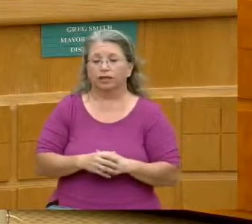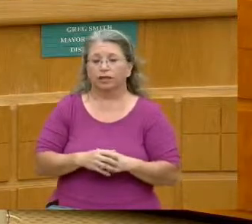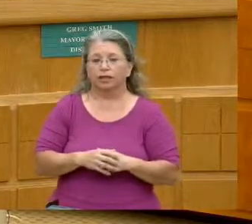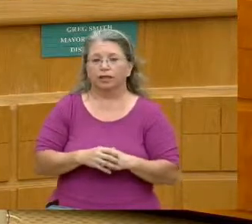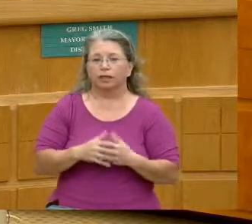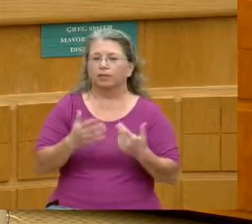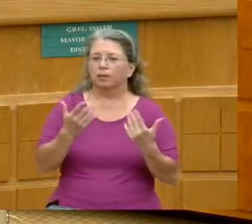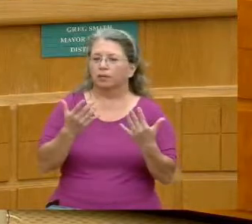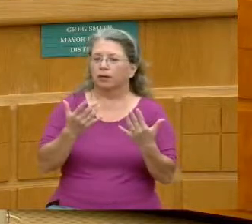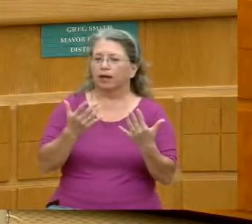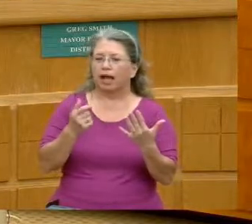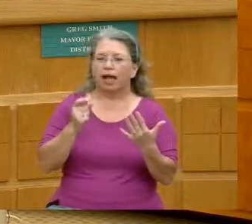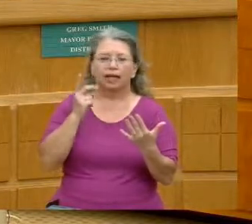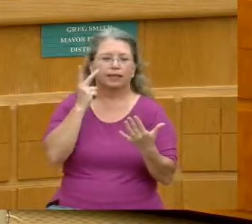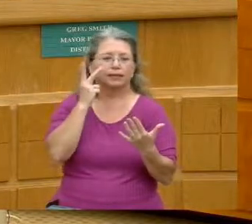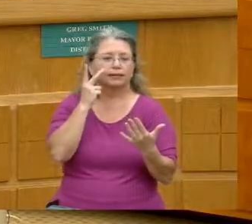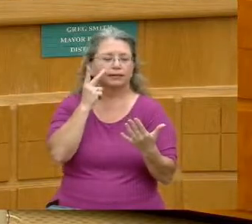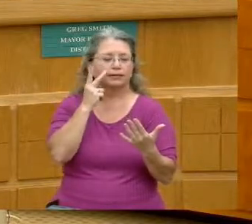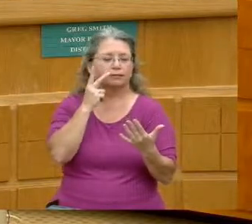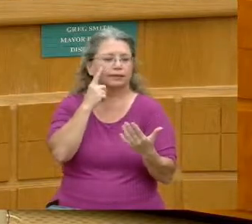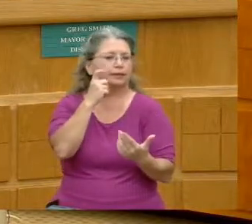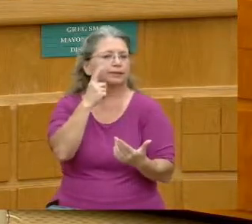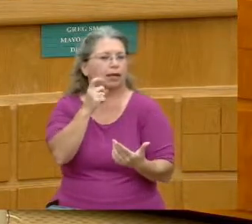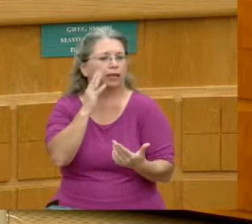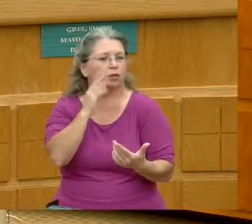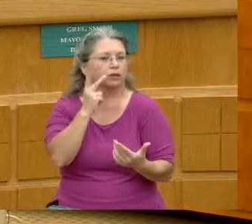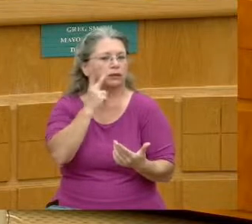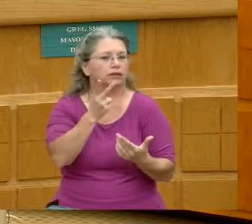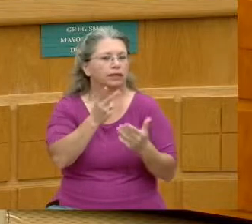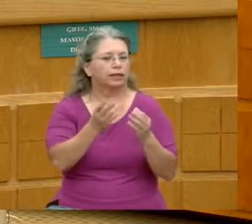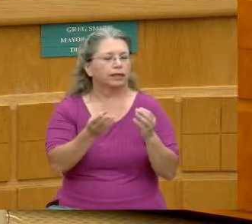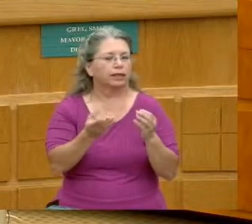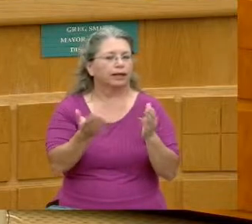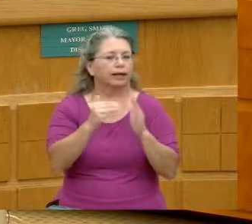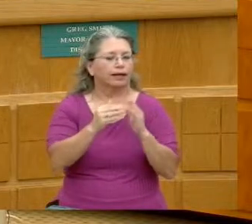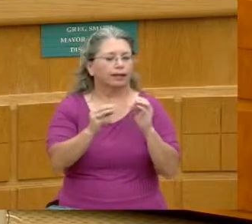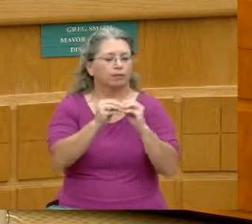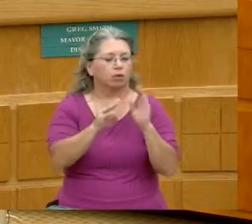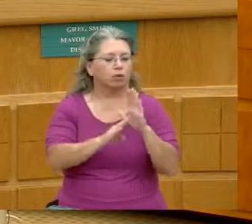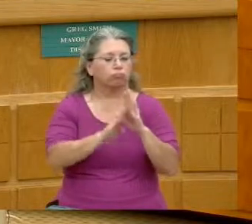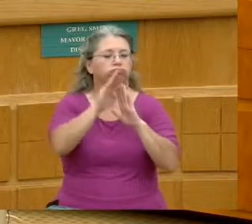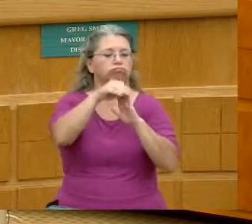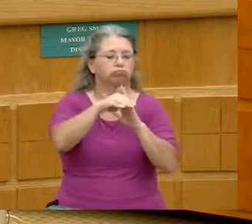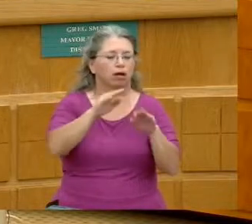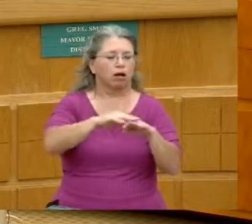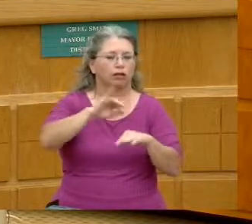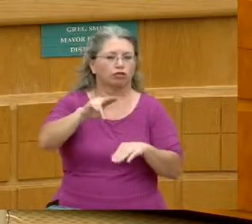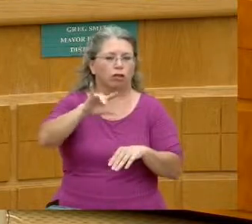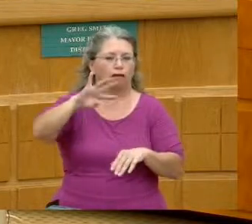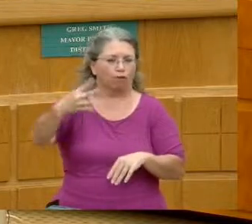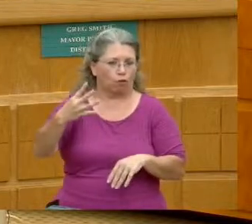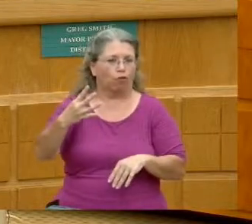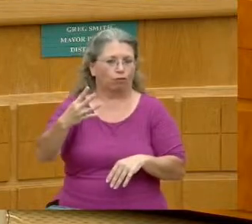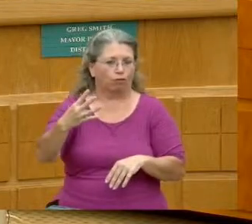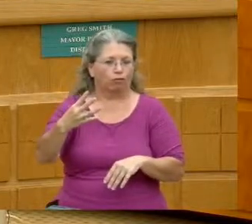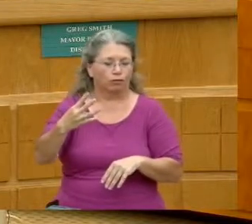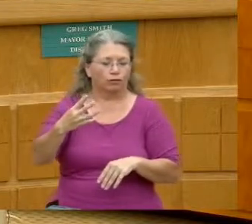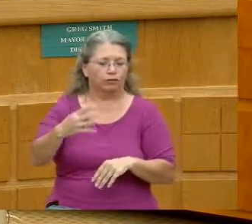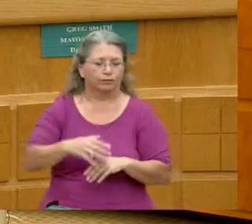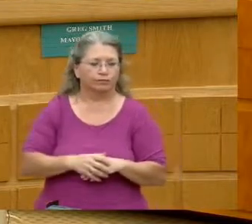4th of July. I expect we'll see that tick back up, barring some major change in our behavior because of the pandemic.